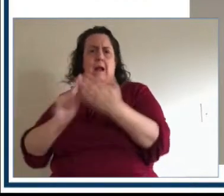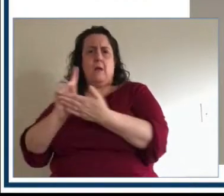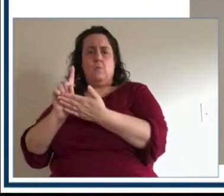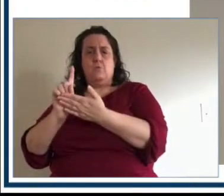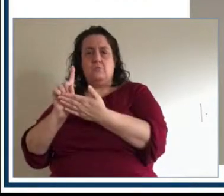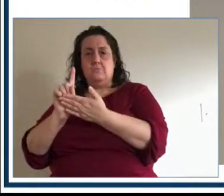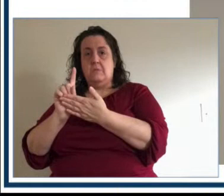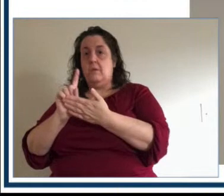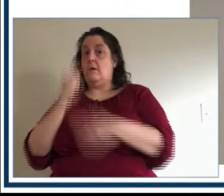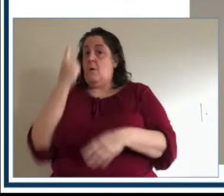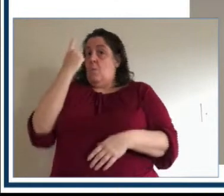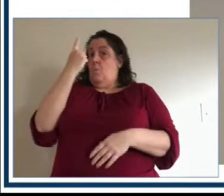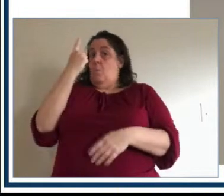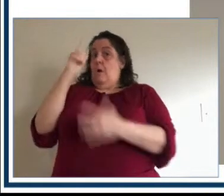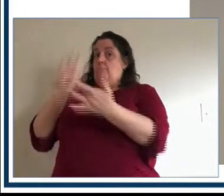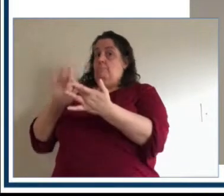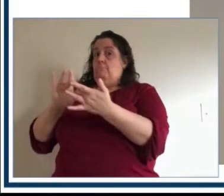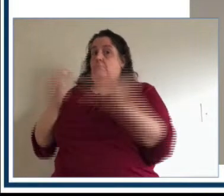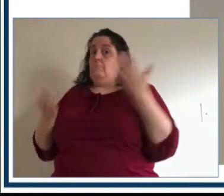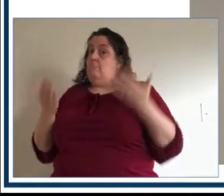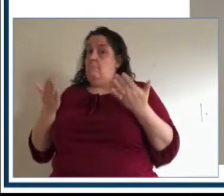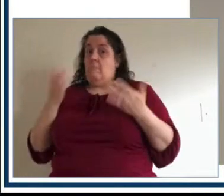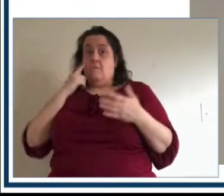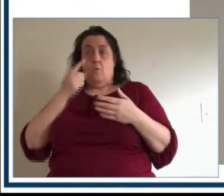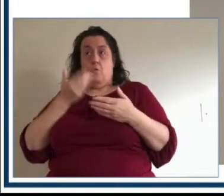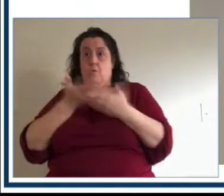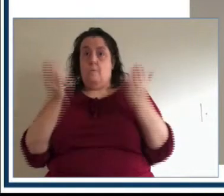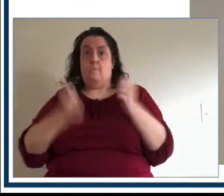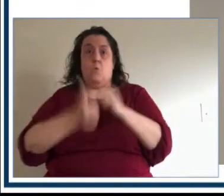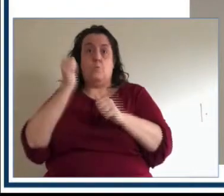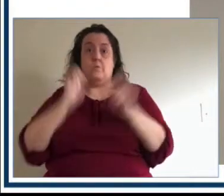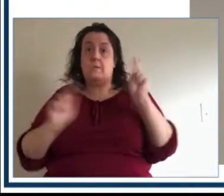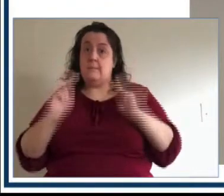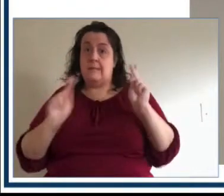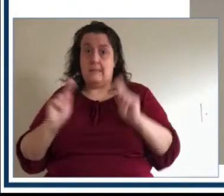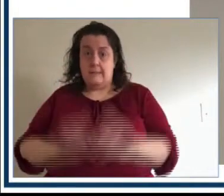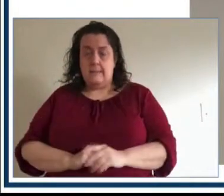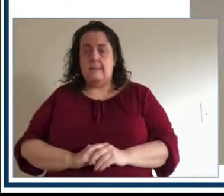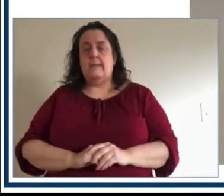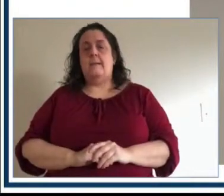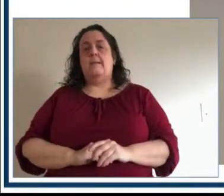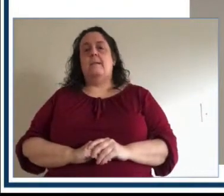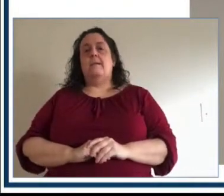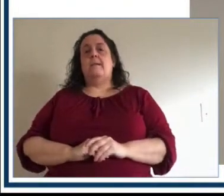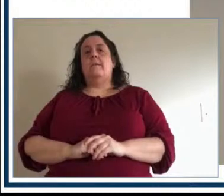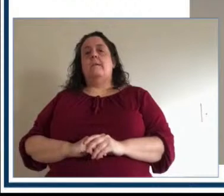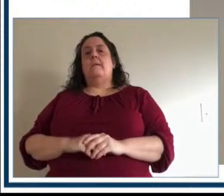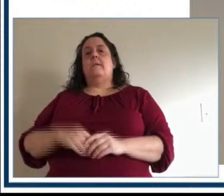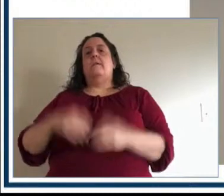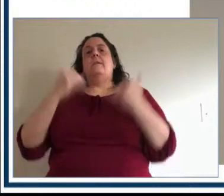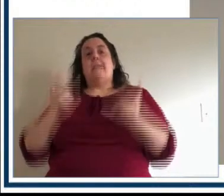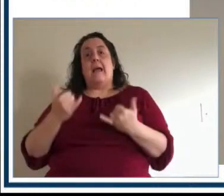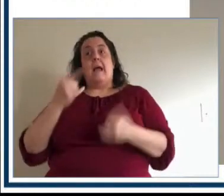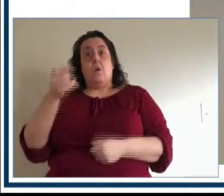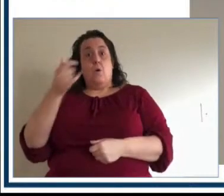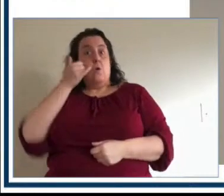with public health. During those initial calls, the majority of people will now be directed